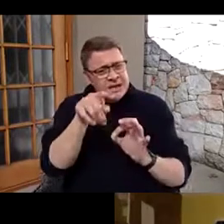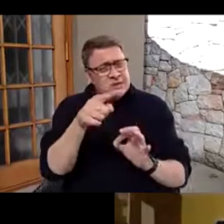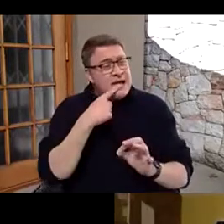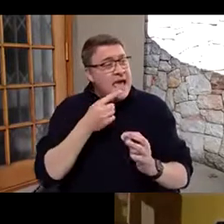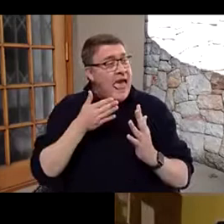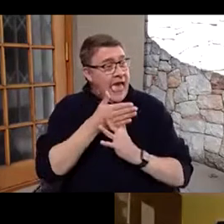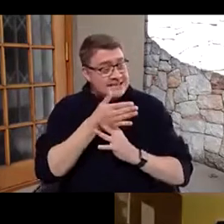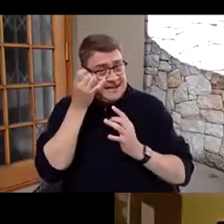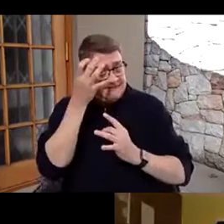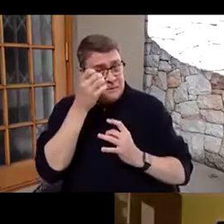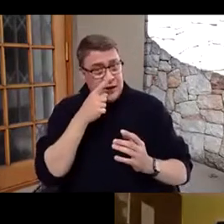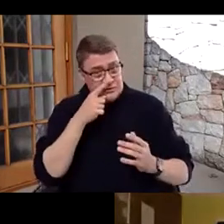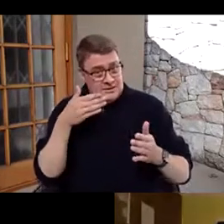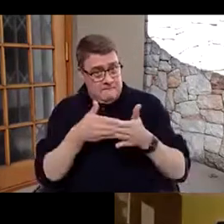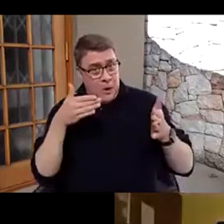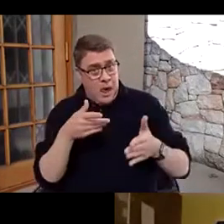information?